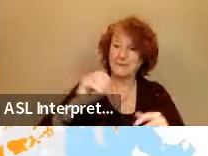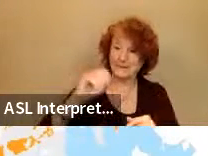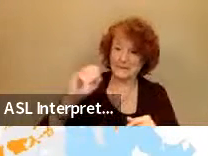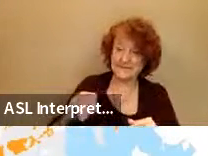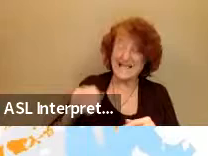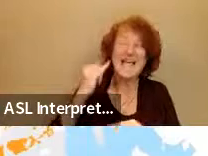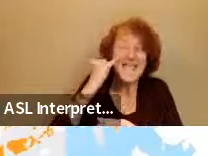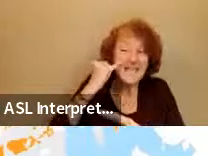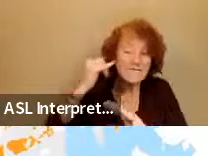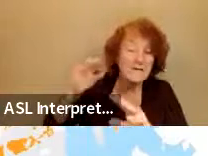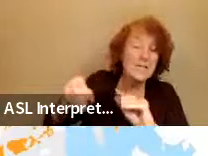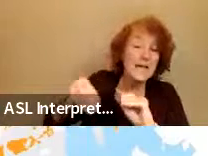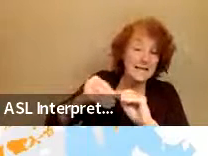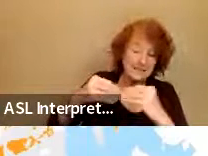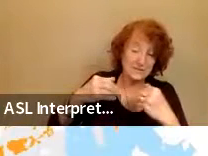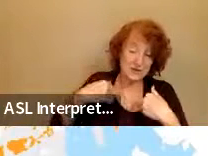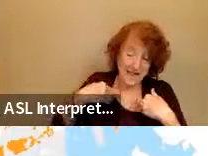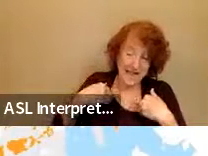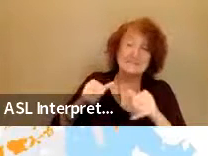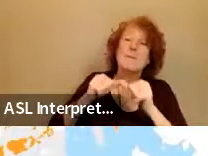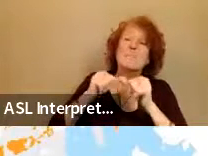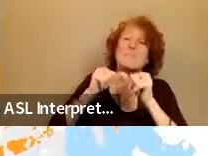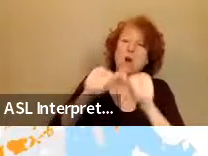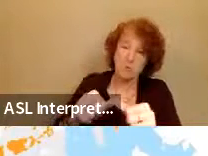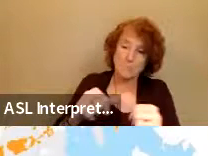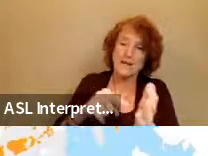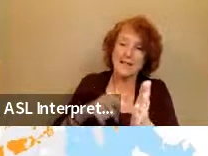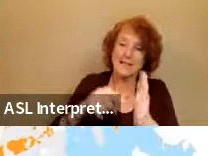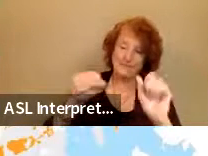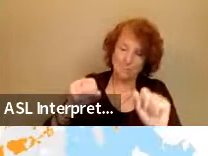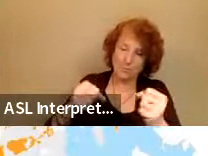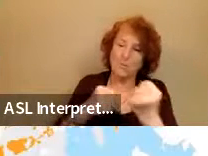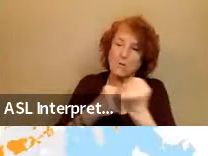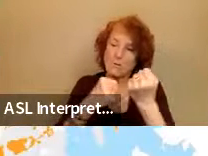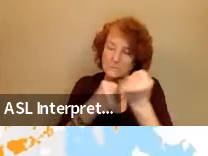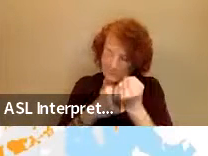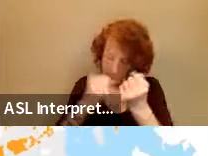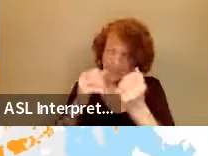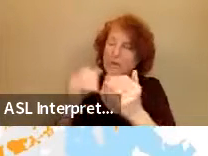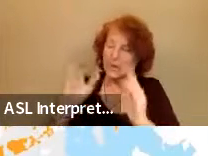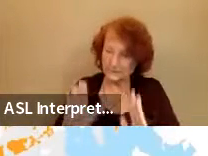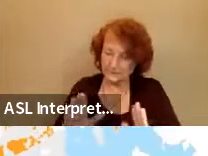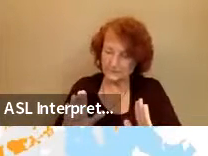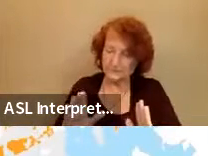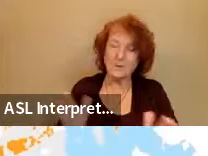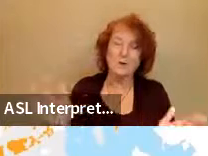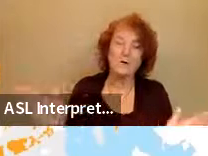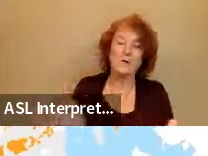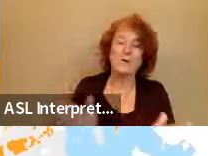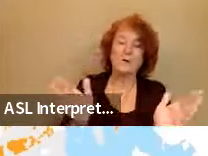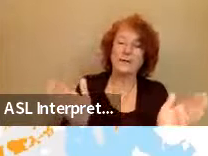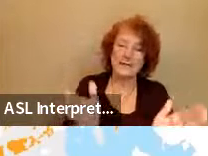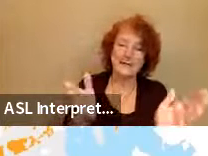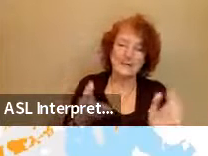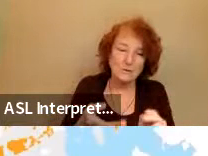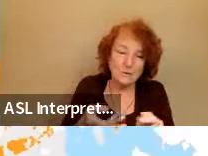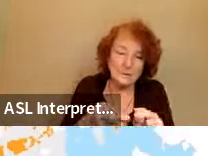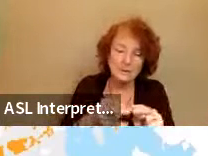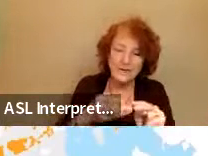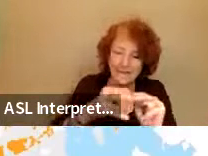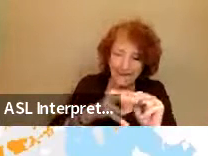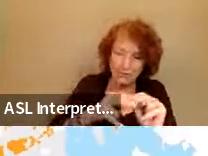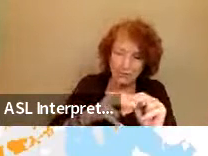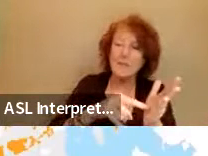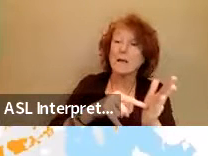room is occupied by permanently affordable or supportive housing, we can encourage incremental affordable housing growth